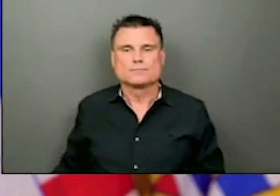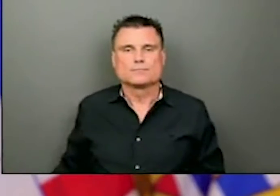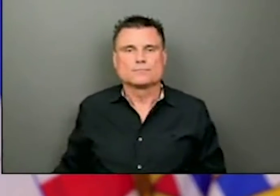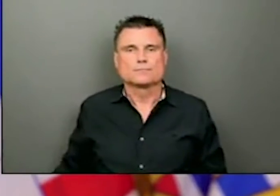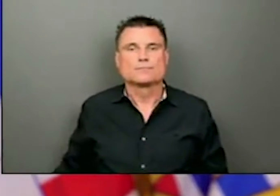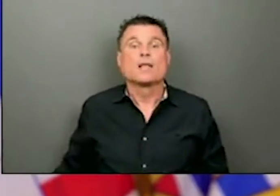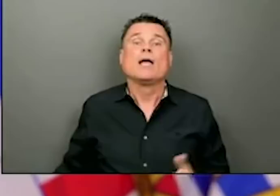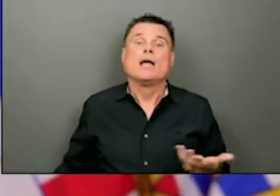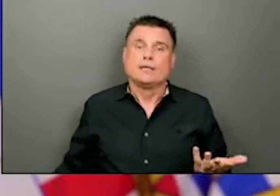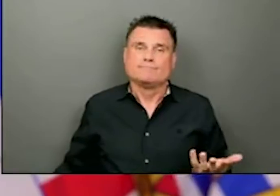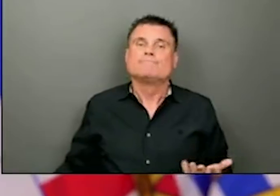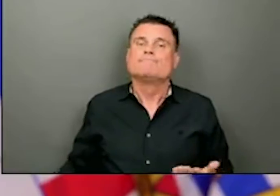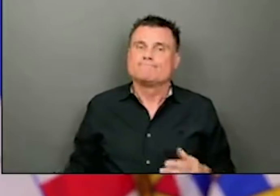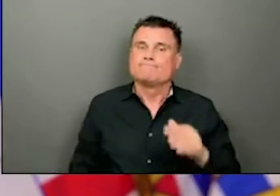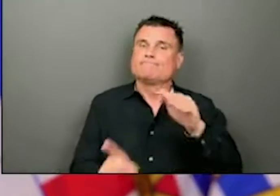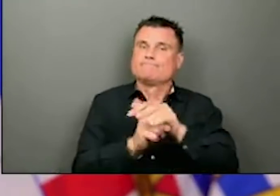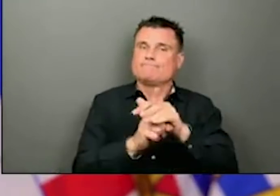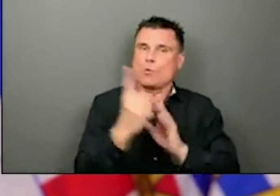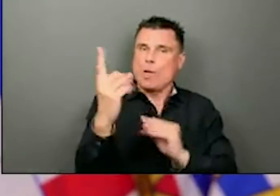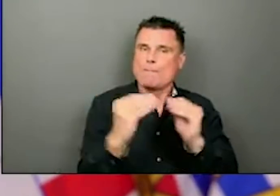vaccine-induced thrombocytopenia,